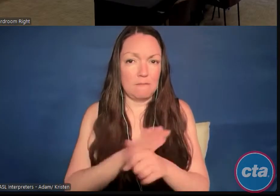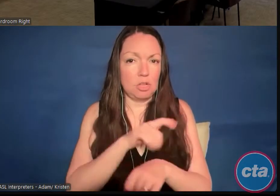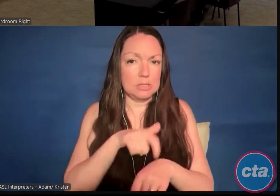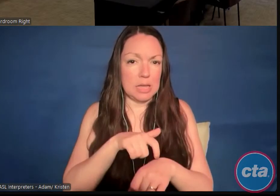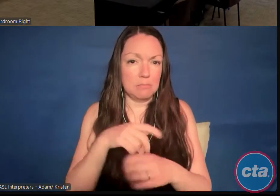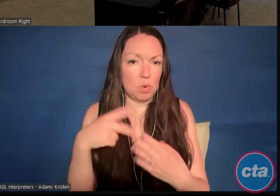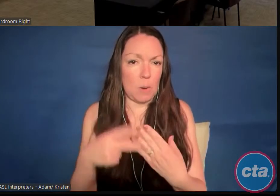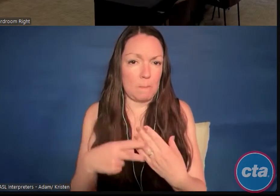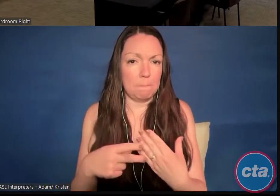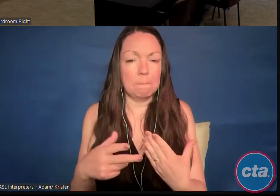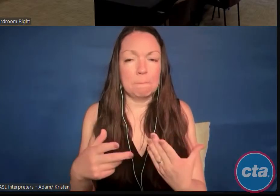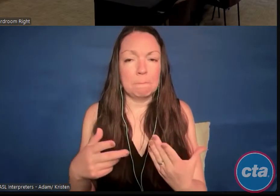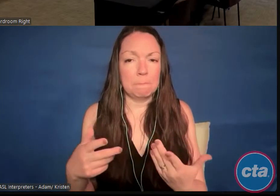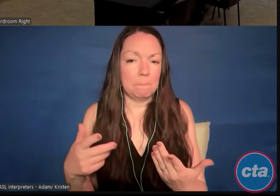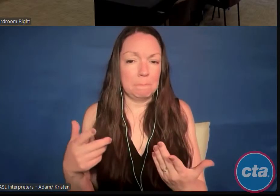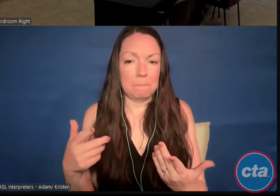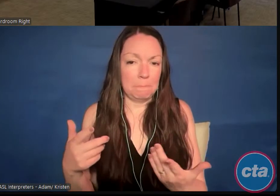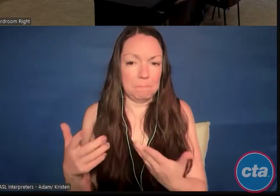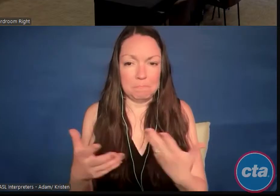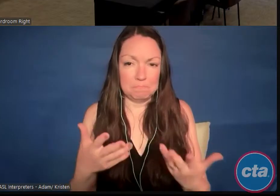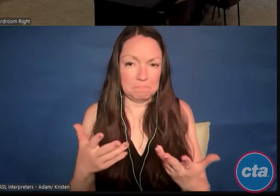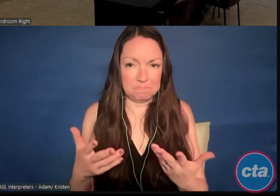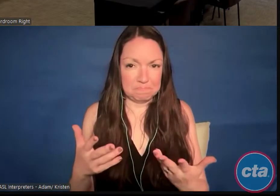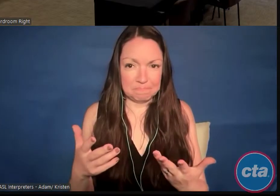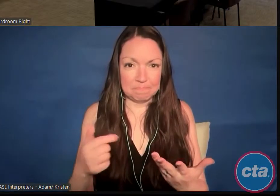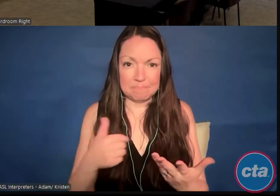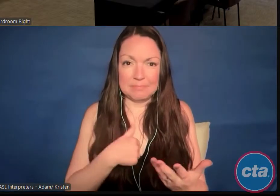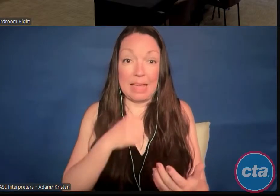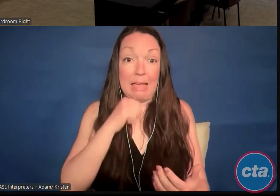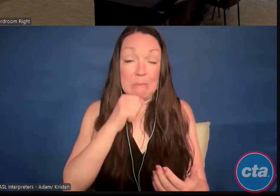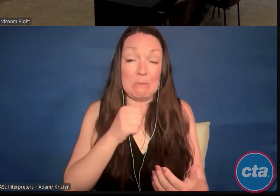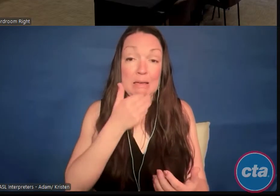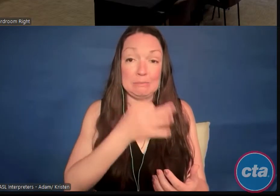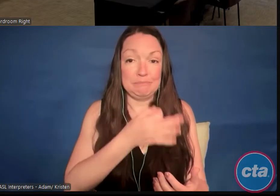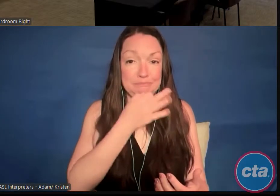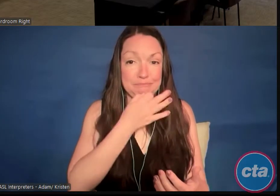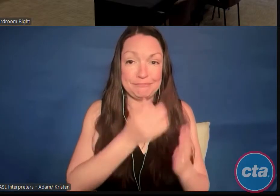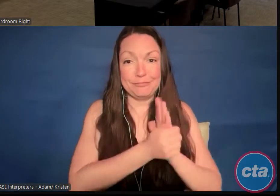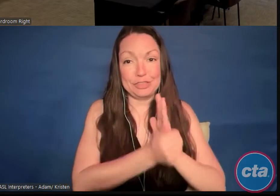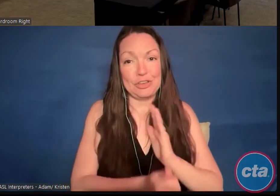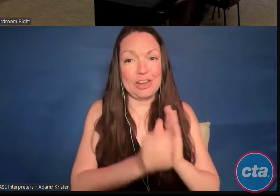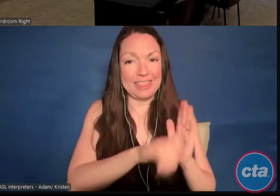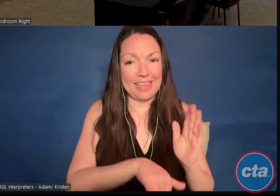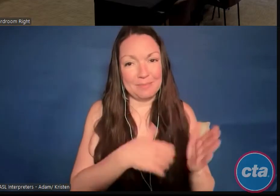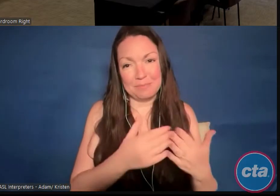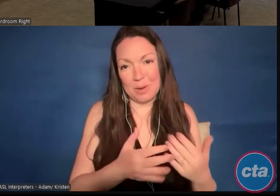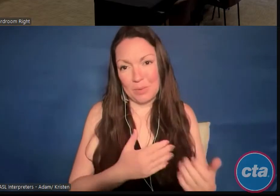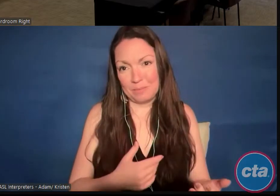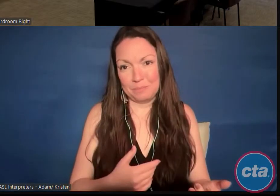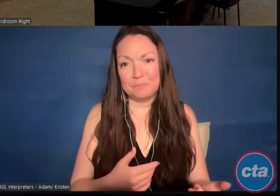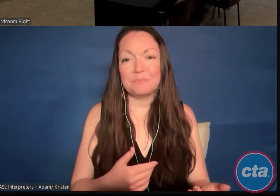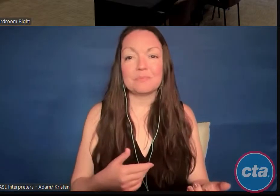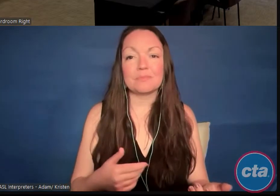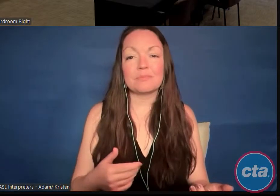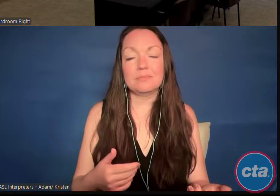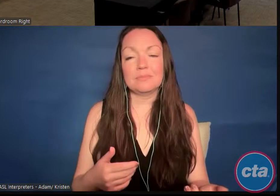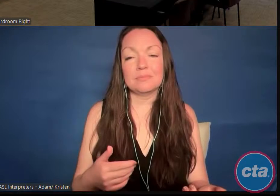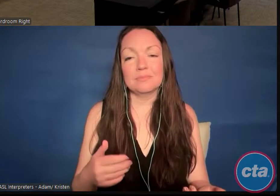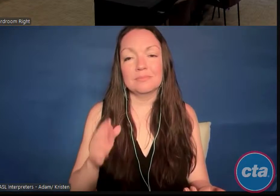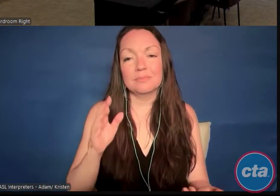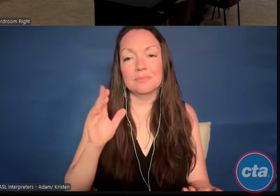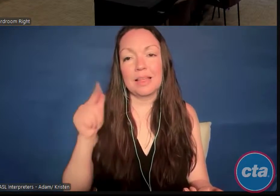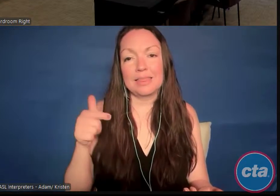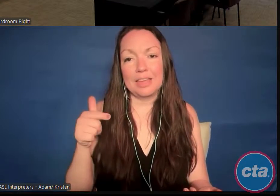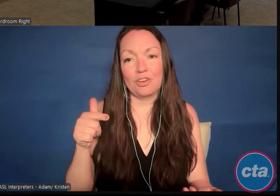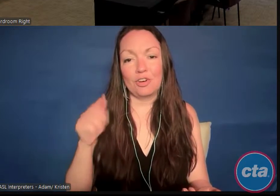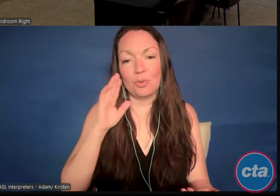got other interests. Sounded very. Nor am I very good at it. What I claim to be very good at it. we later